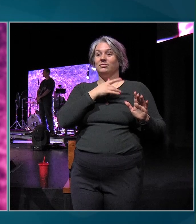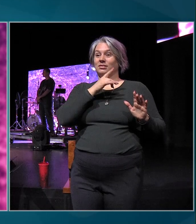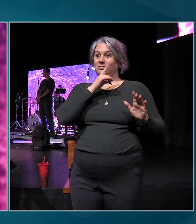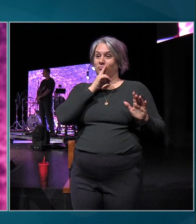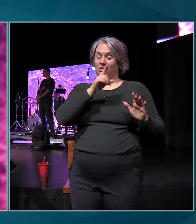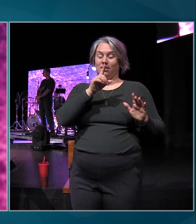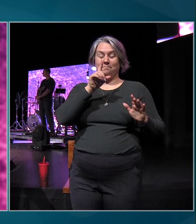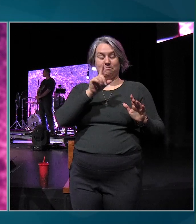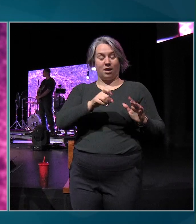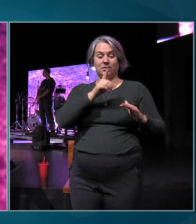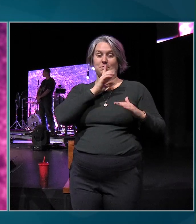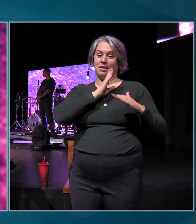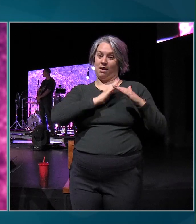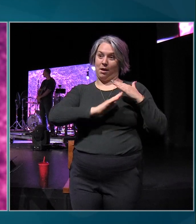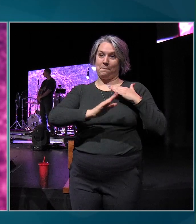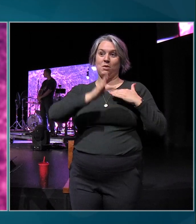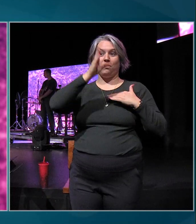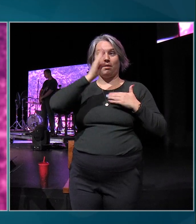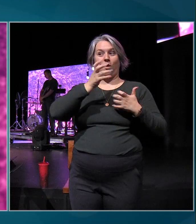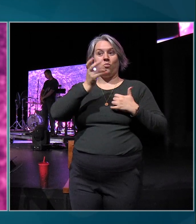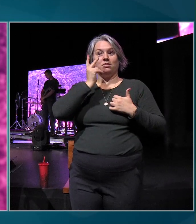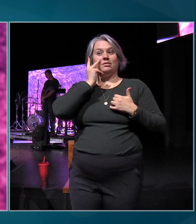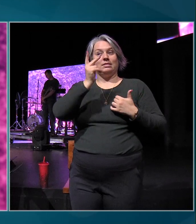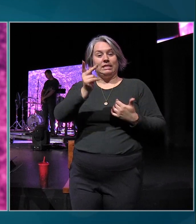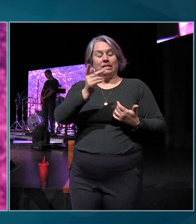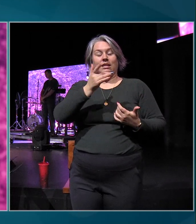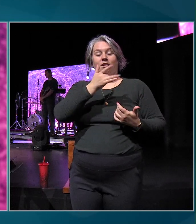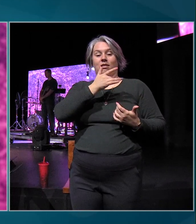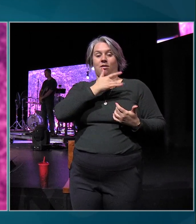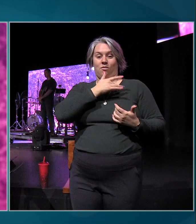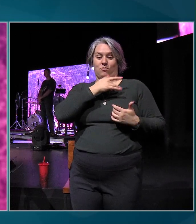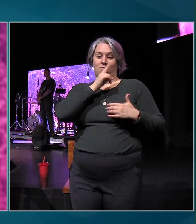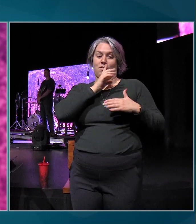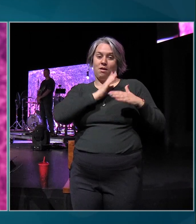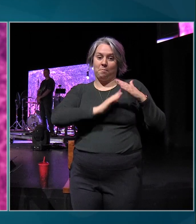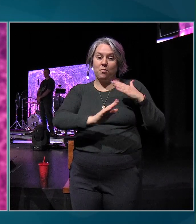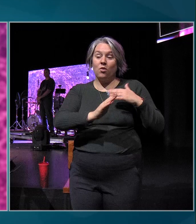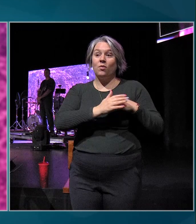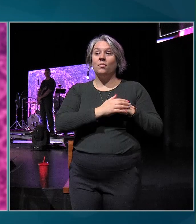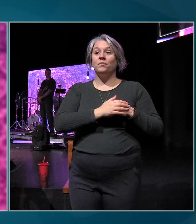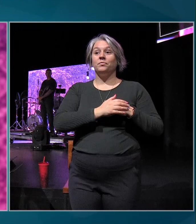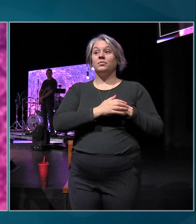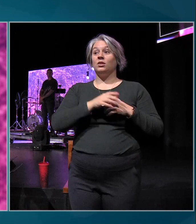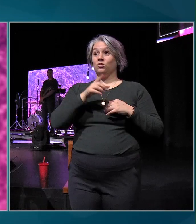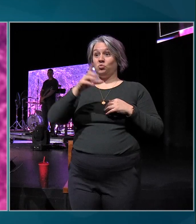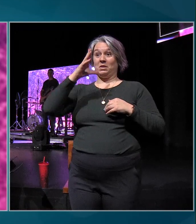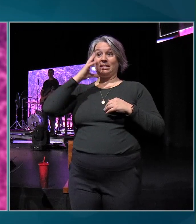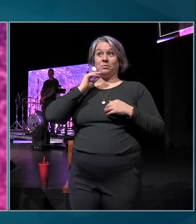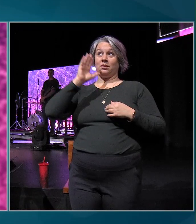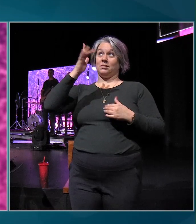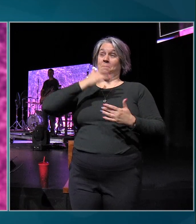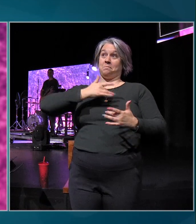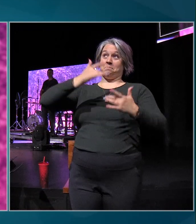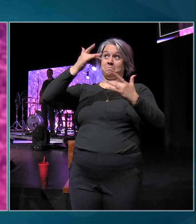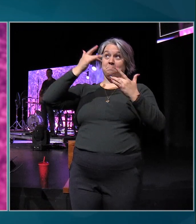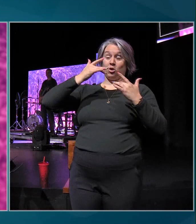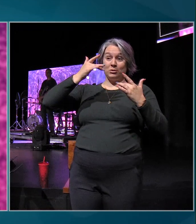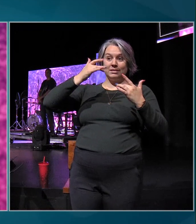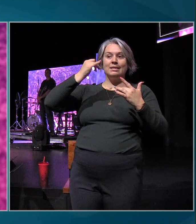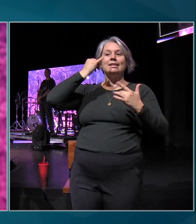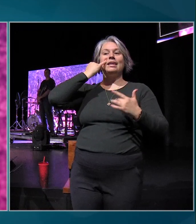humility. And the good news is God's mercy awaits those who have humble